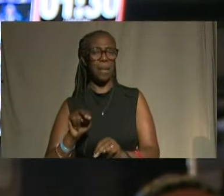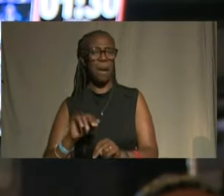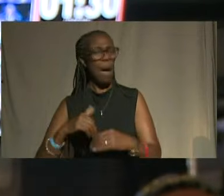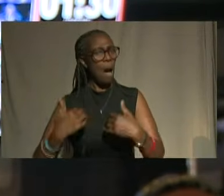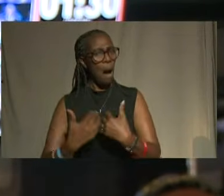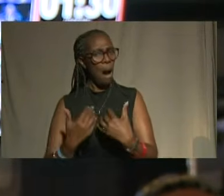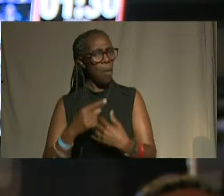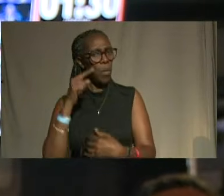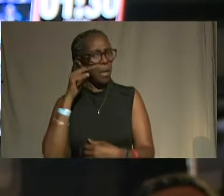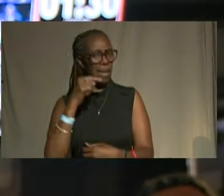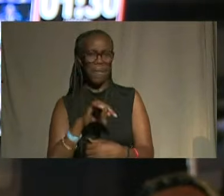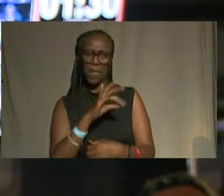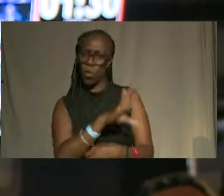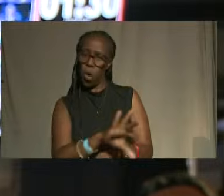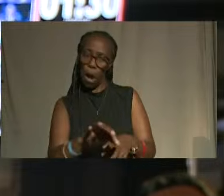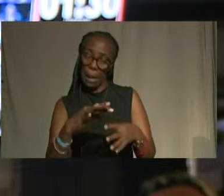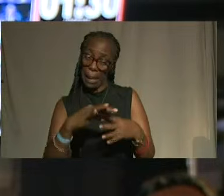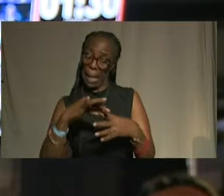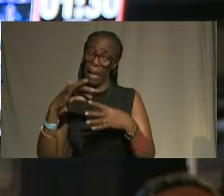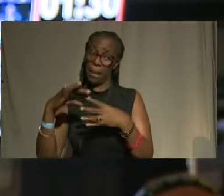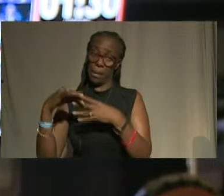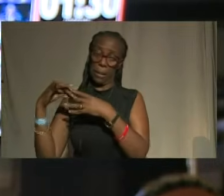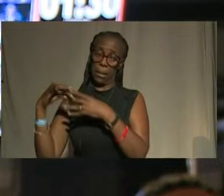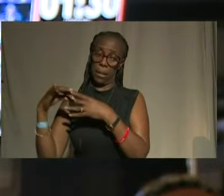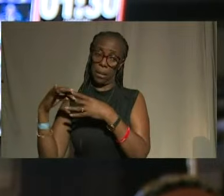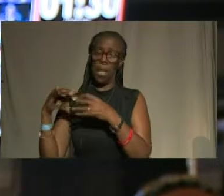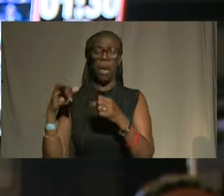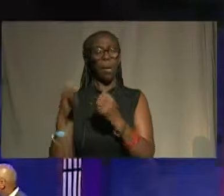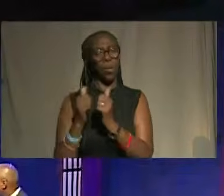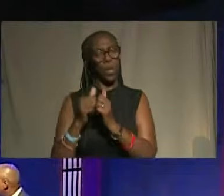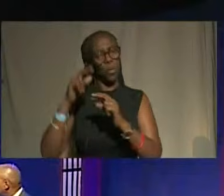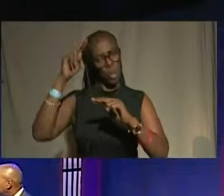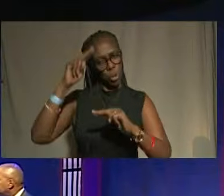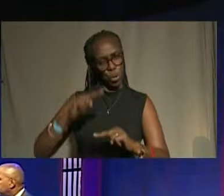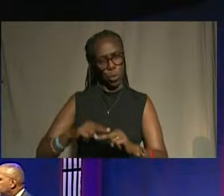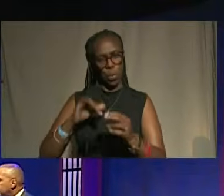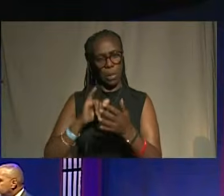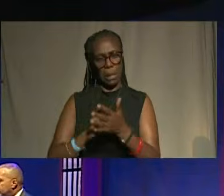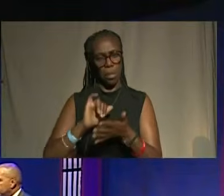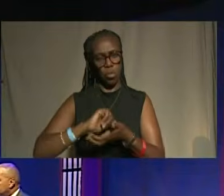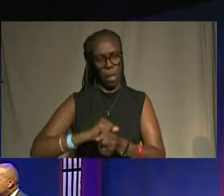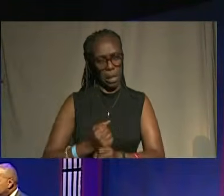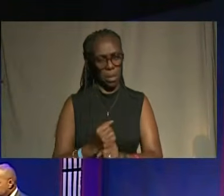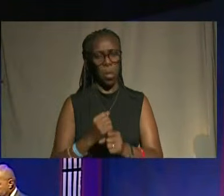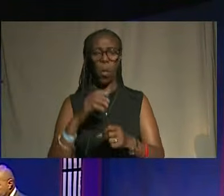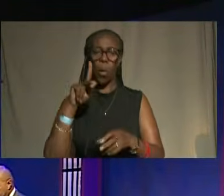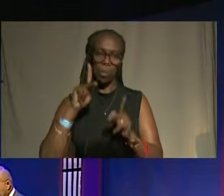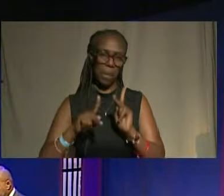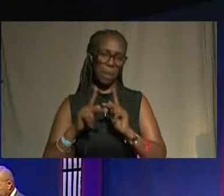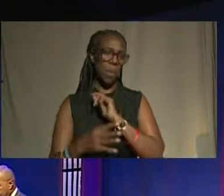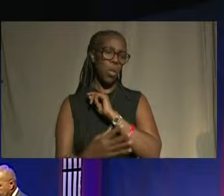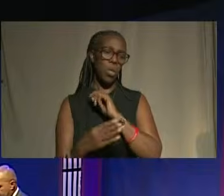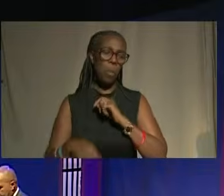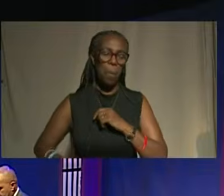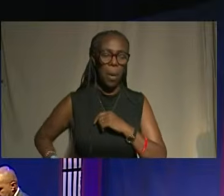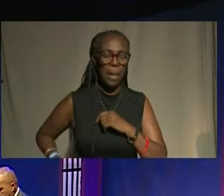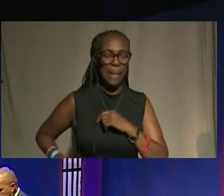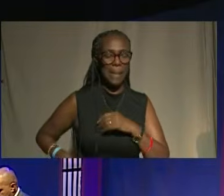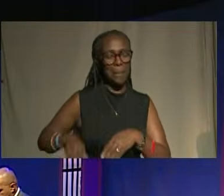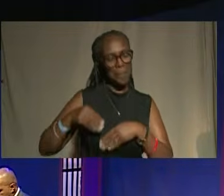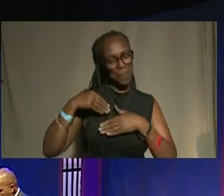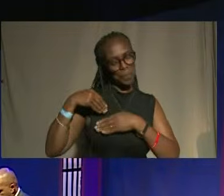this issue so there will be an ease on parents' pockets? Team JLP. Thank you for that question, and we